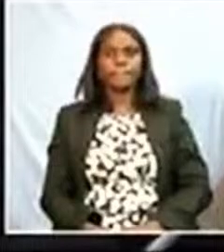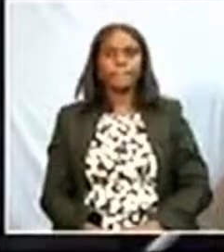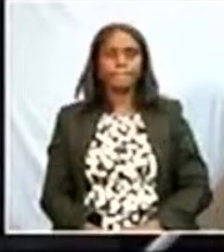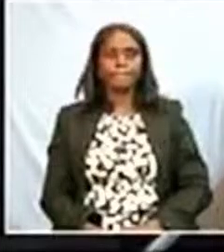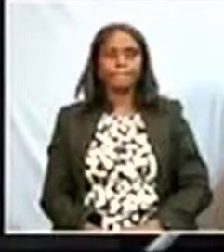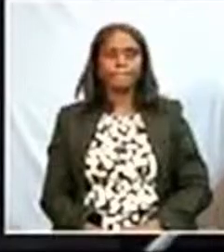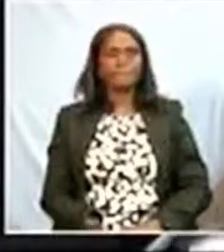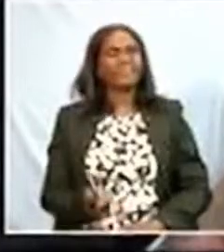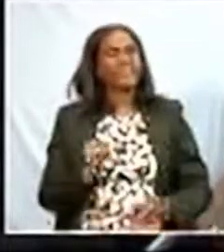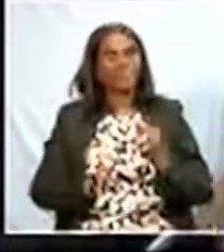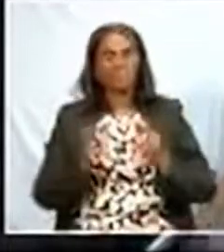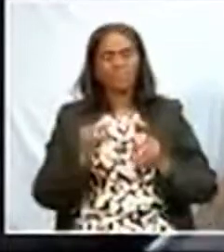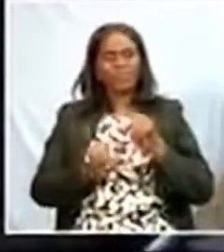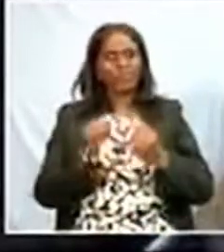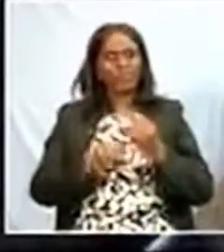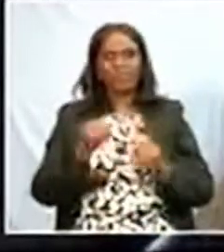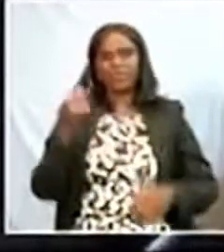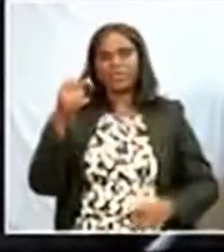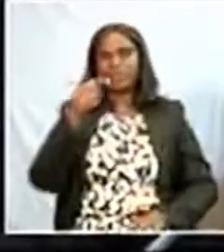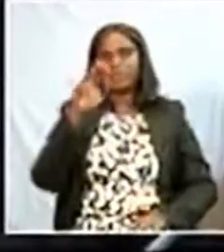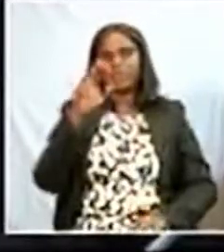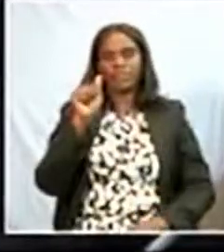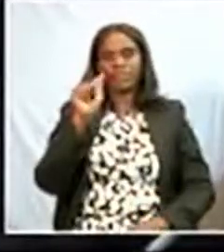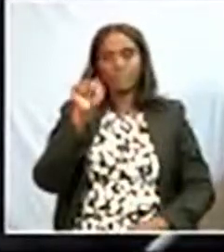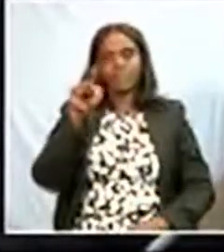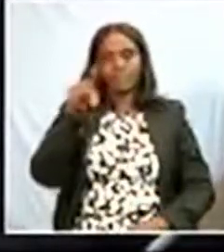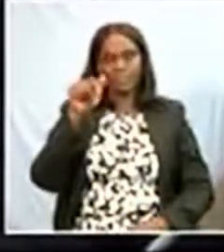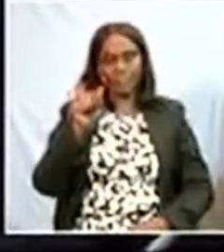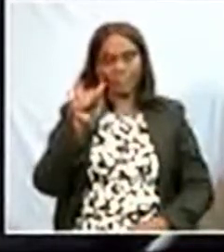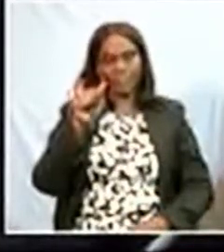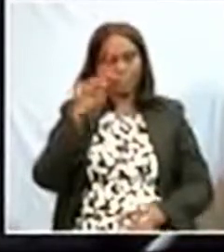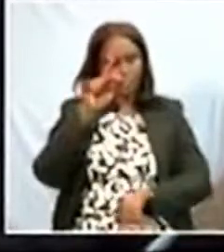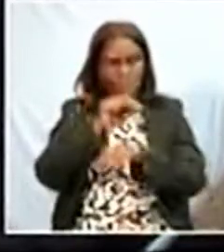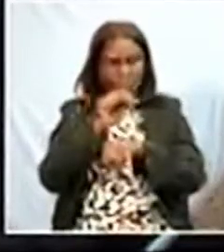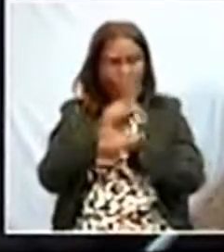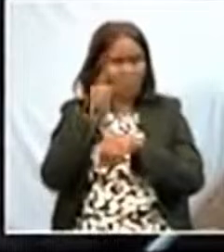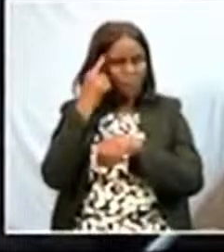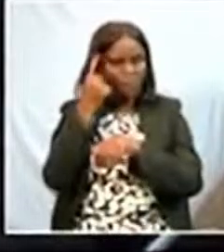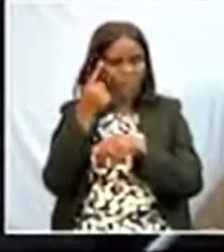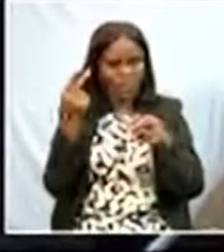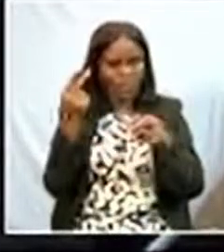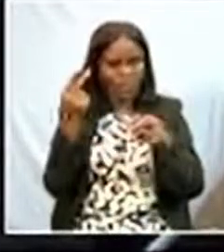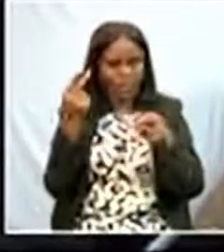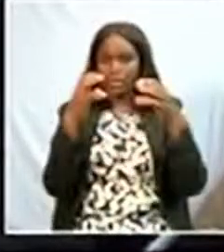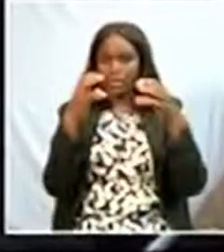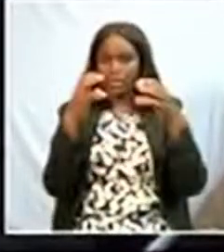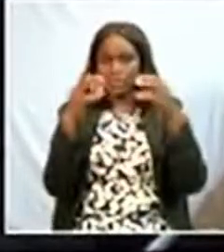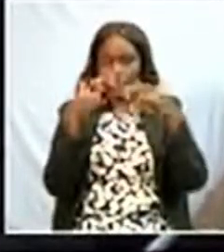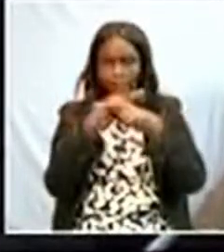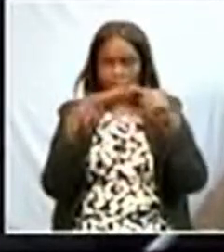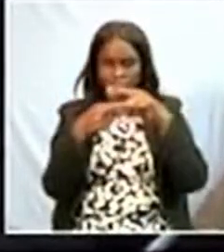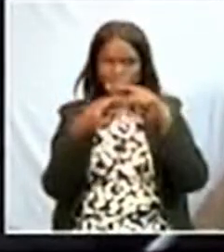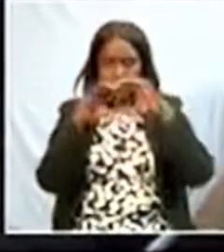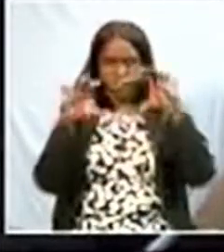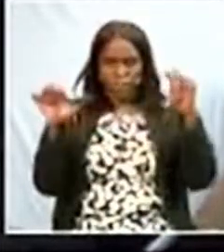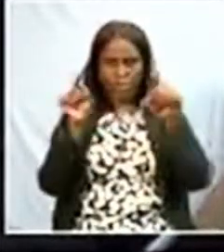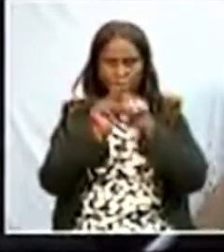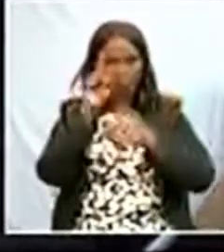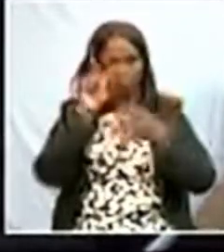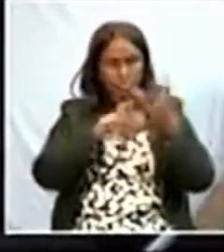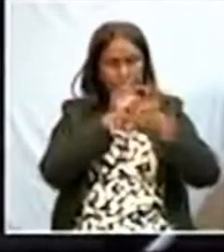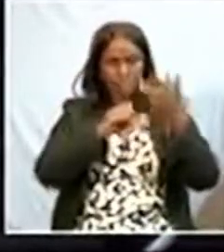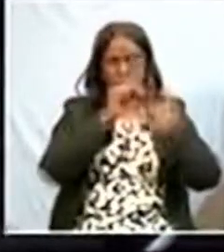it's fine. We read Danpa Industries got a project for 1x5 classroom block, and the contract